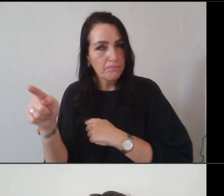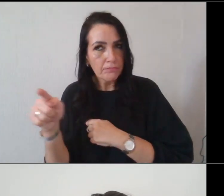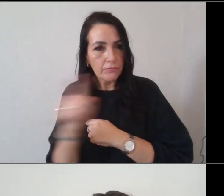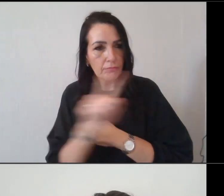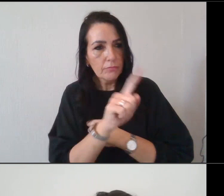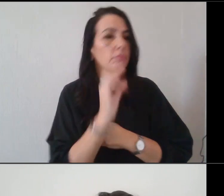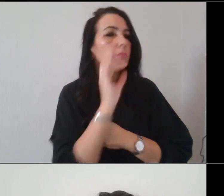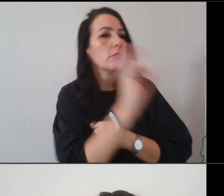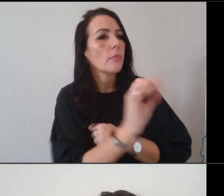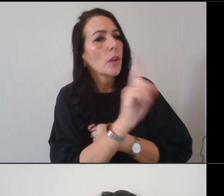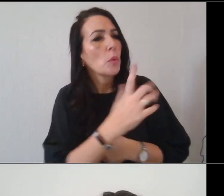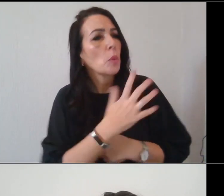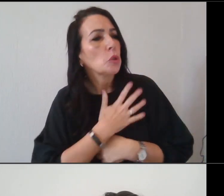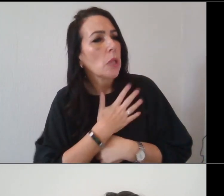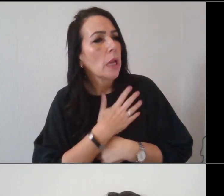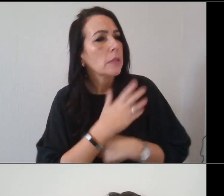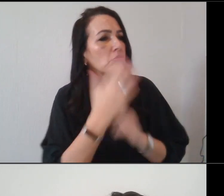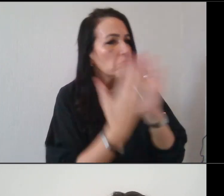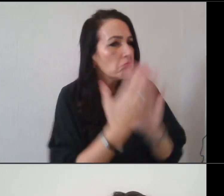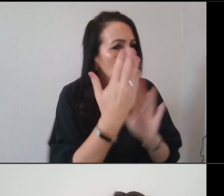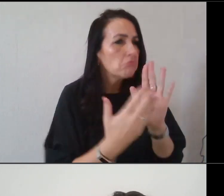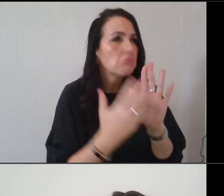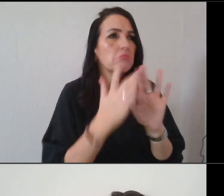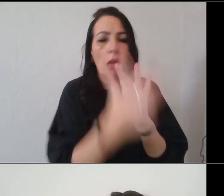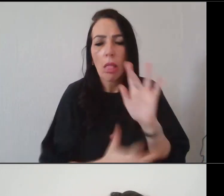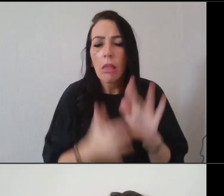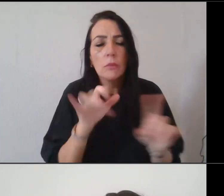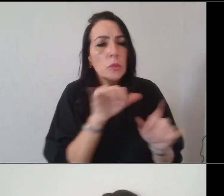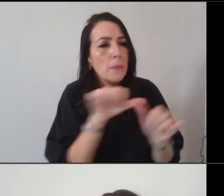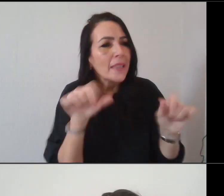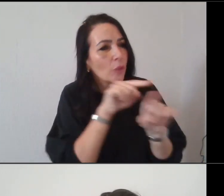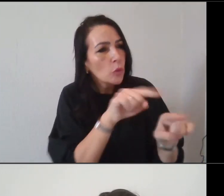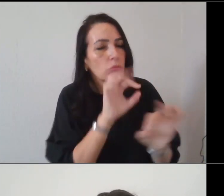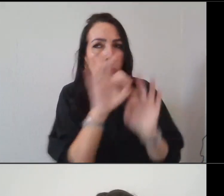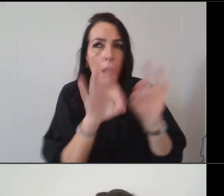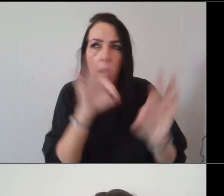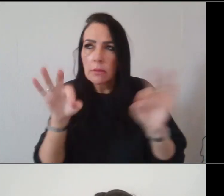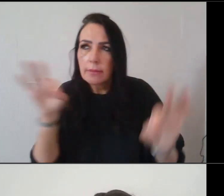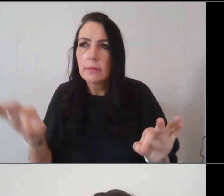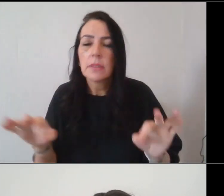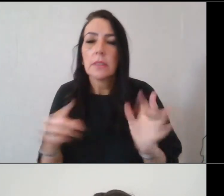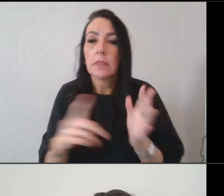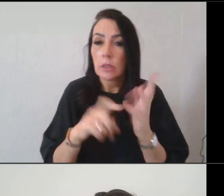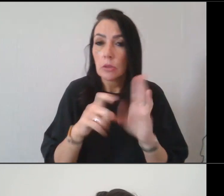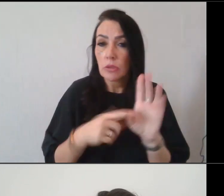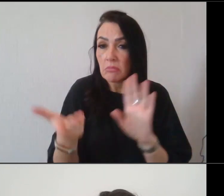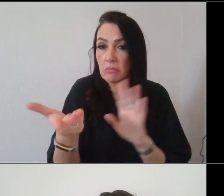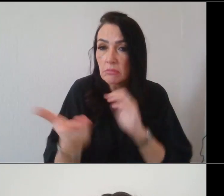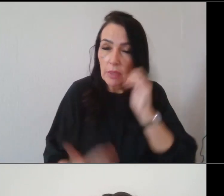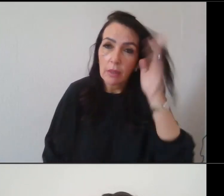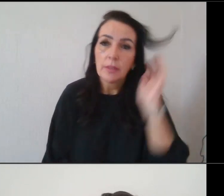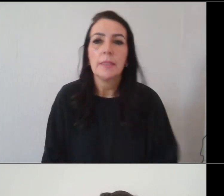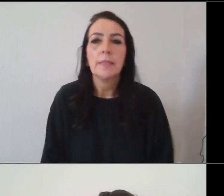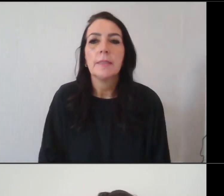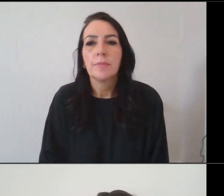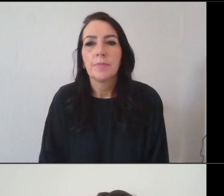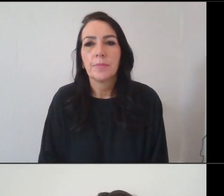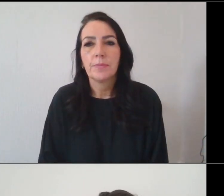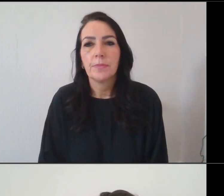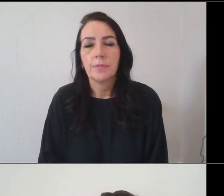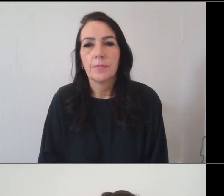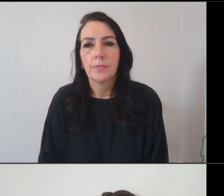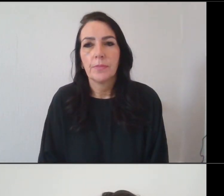prefer to kind of engage on energy efficiency and saving. I don't know, Lucy, if there's anything you want to add there. Yeah, I think that's a